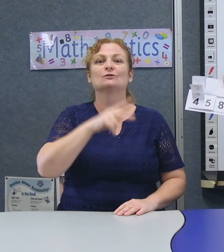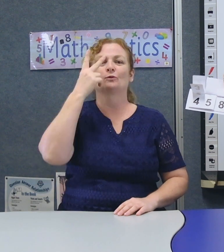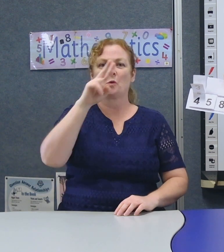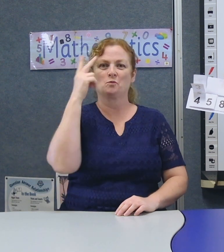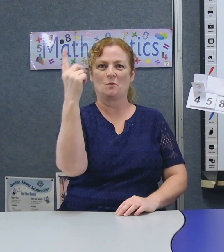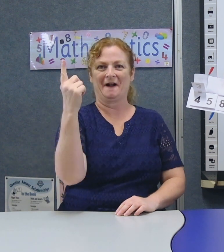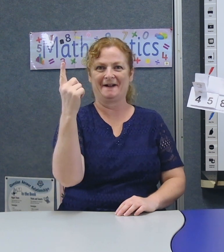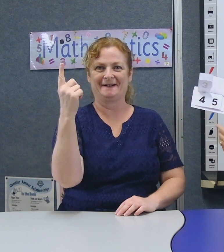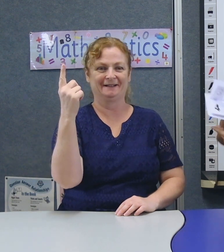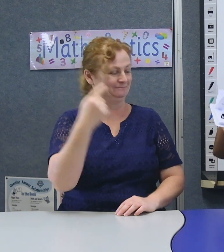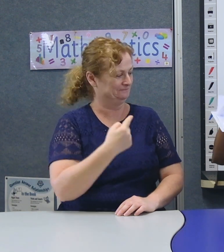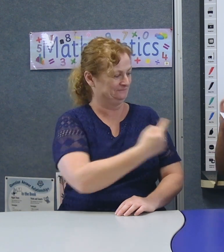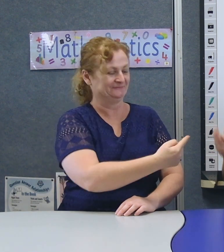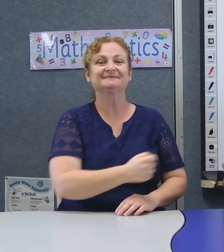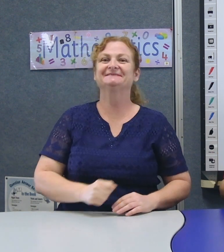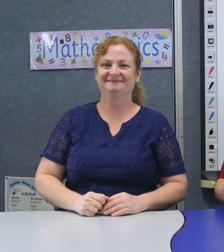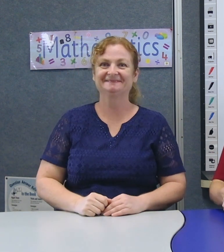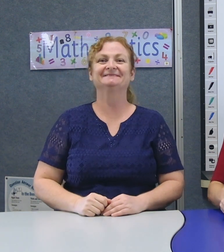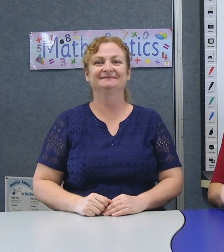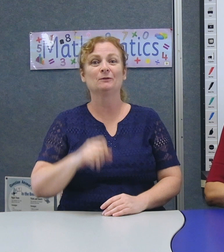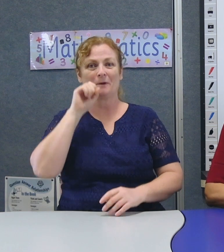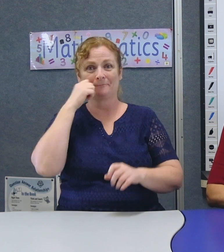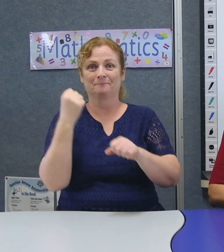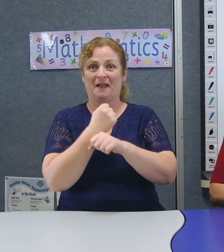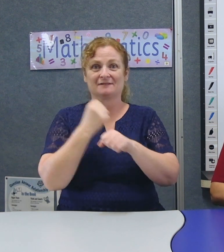45,821. I'm going to do another one now.